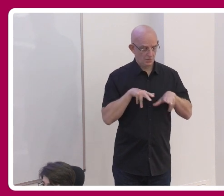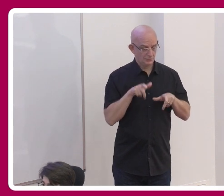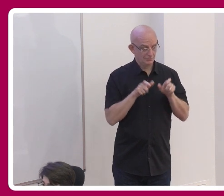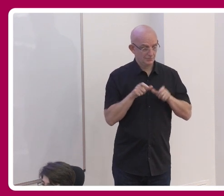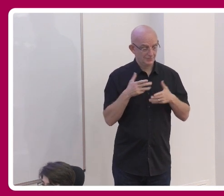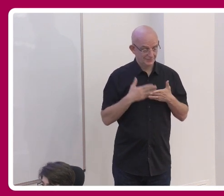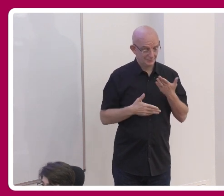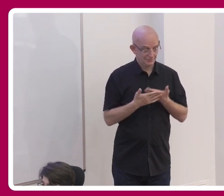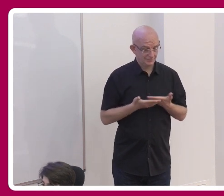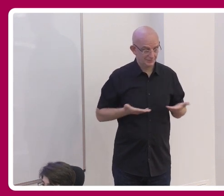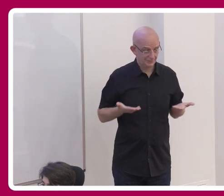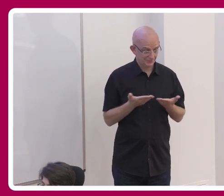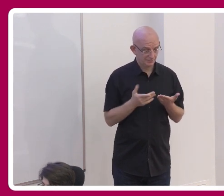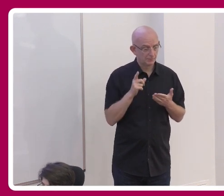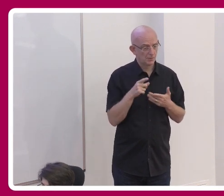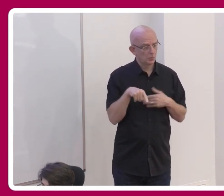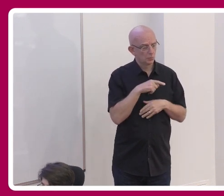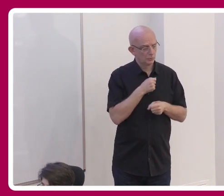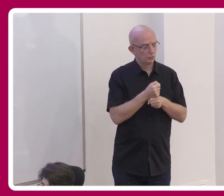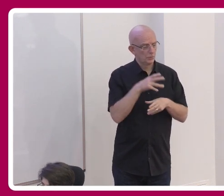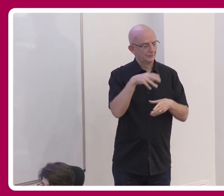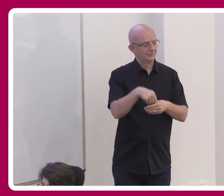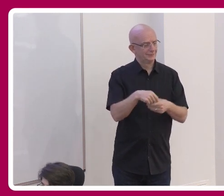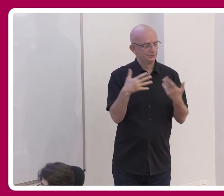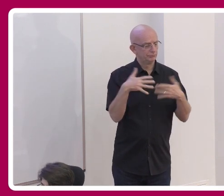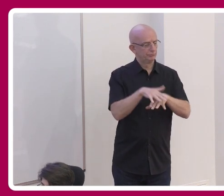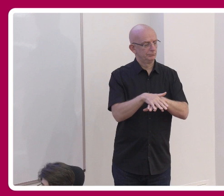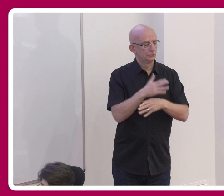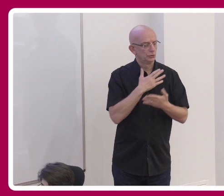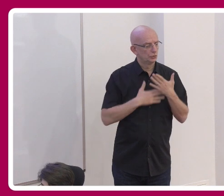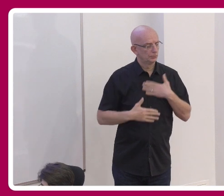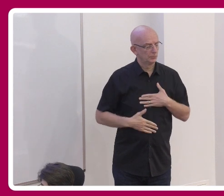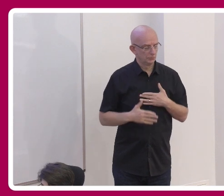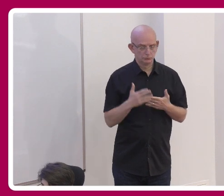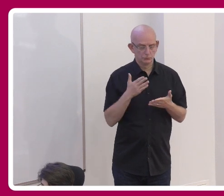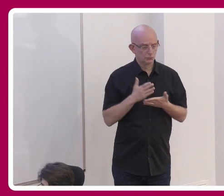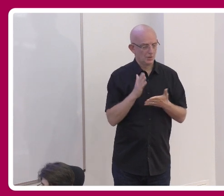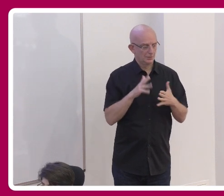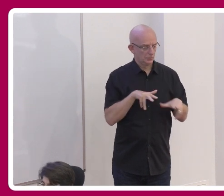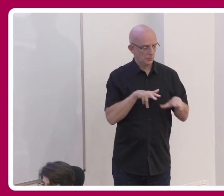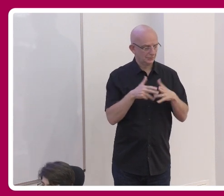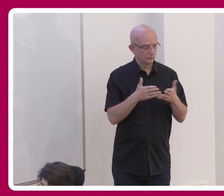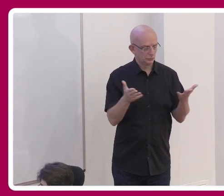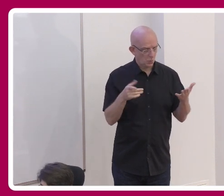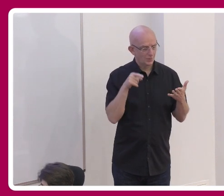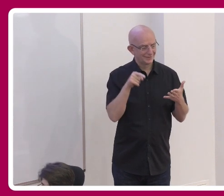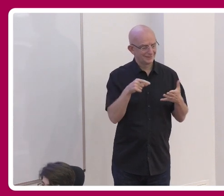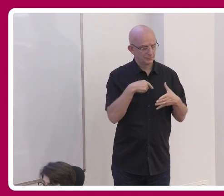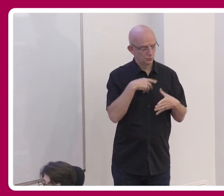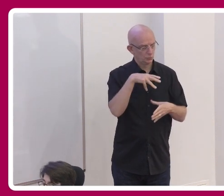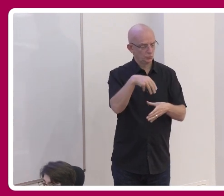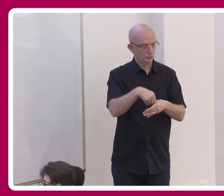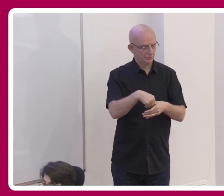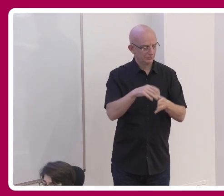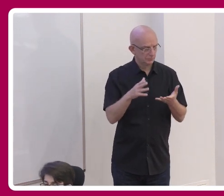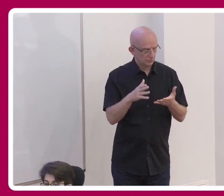unit within it. So a civil society organization that has a dedicated unit that deals with rights of people with disabilities. And we